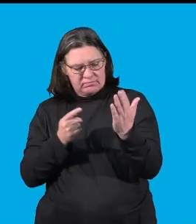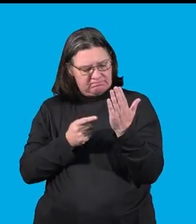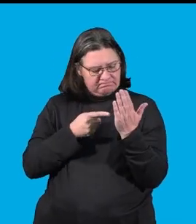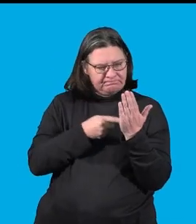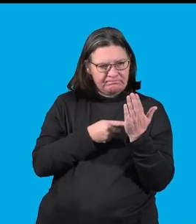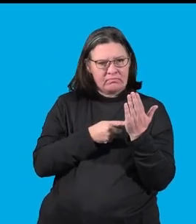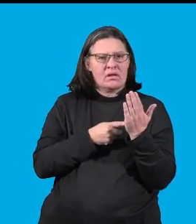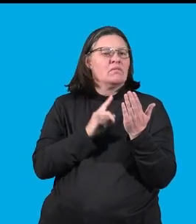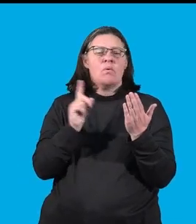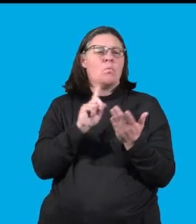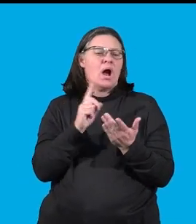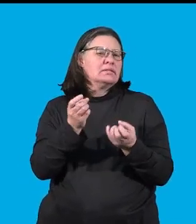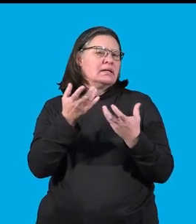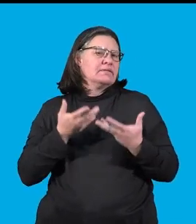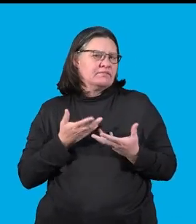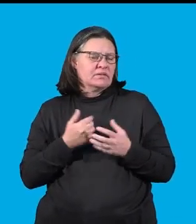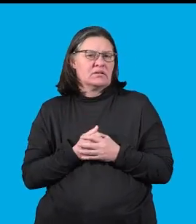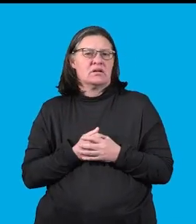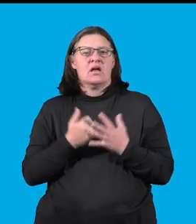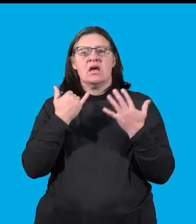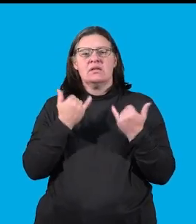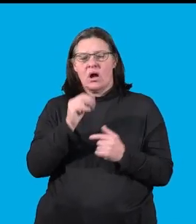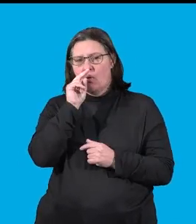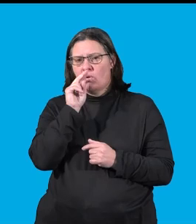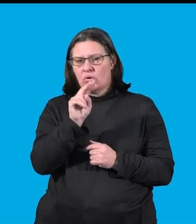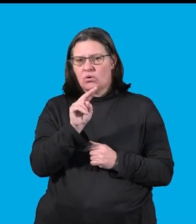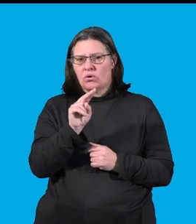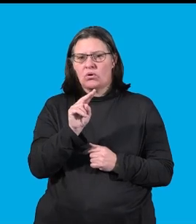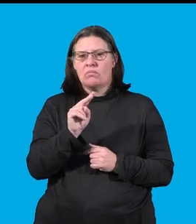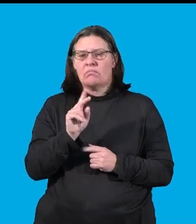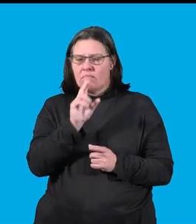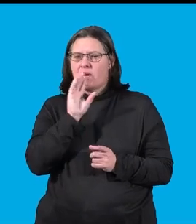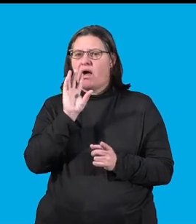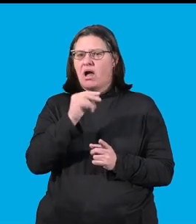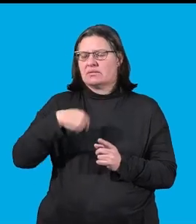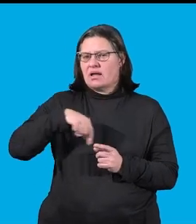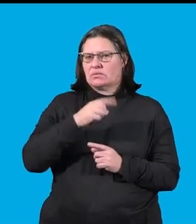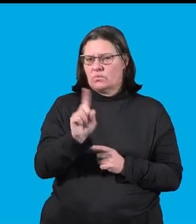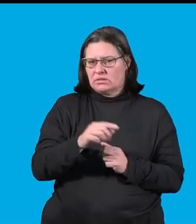We take in what have we been given. And now we're going to look at what have we been